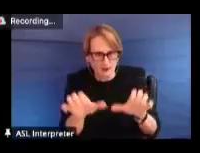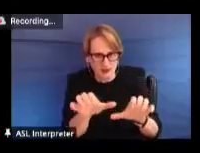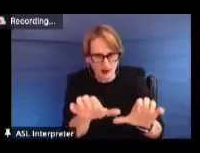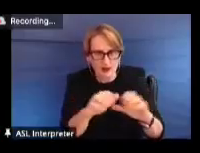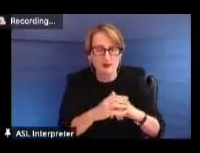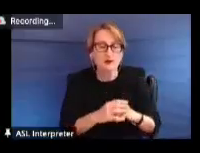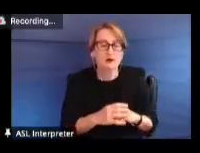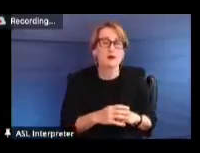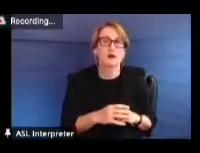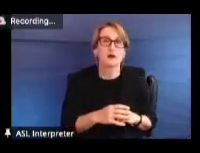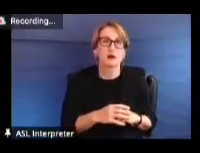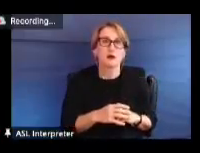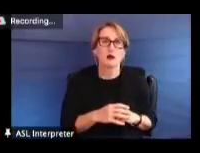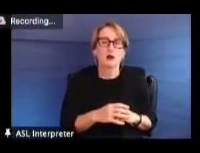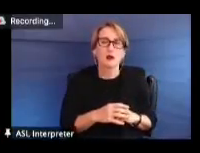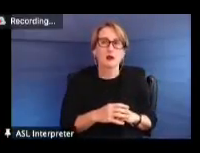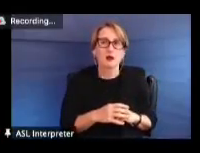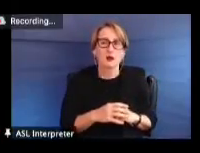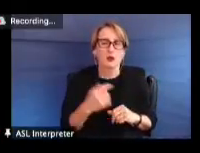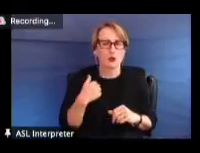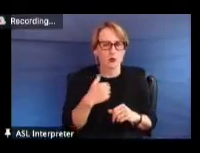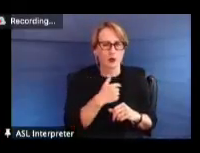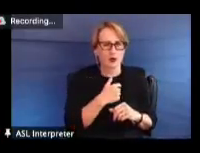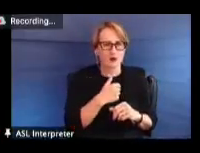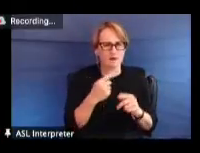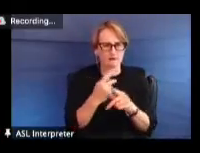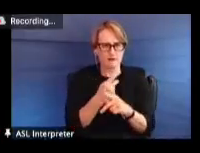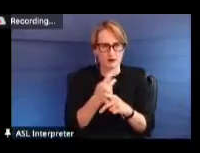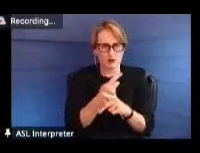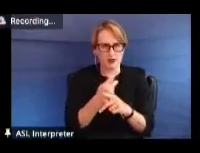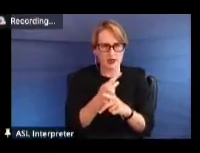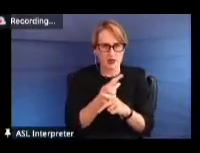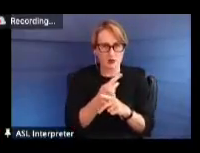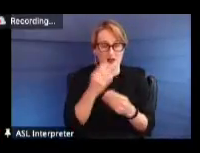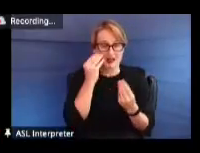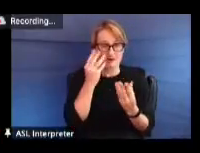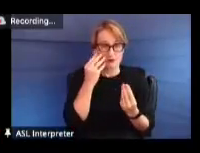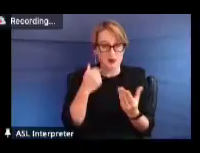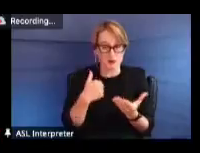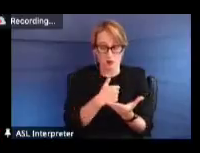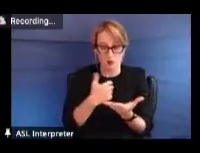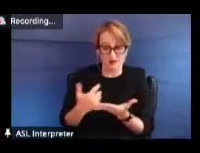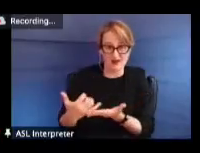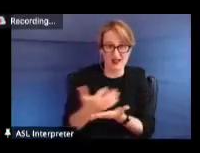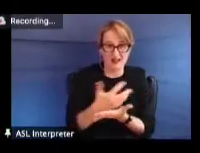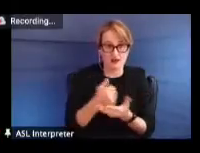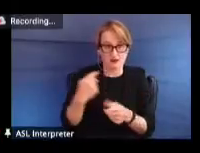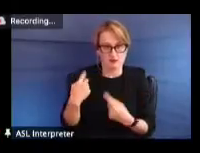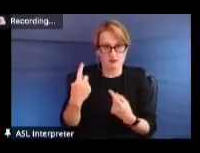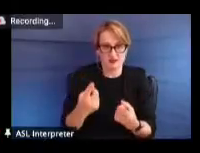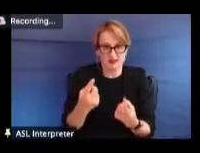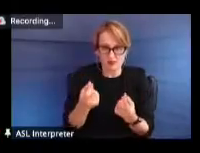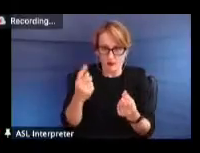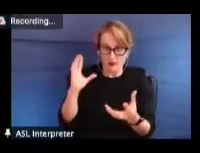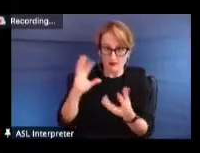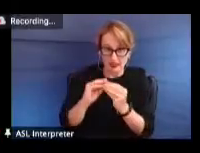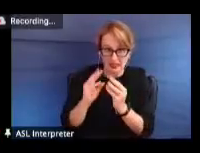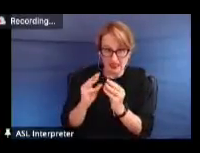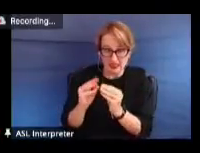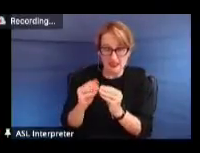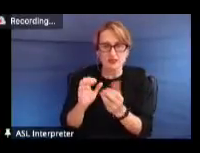going to import the information that's been collected from the various input meetings into the